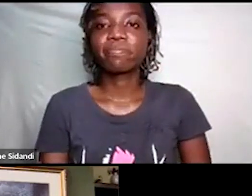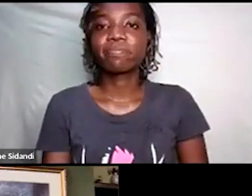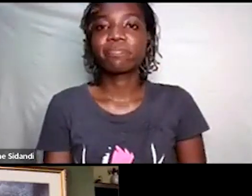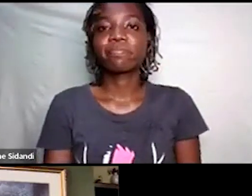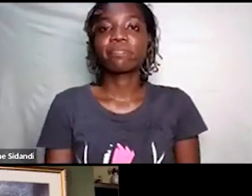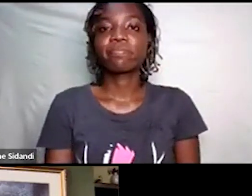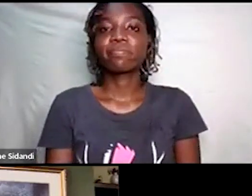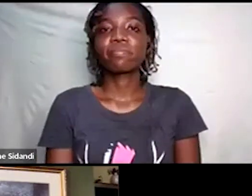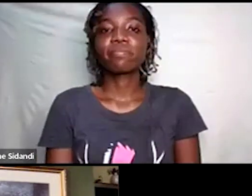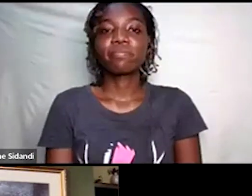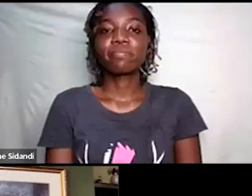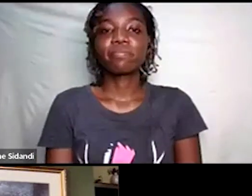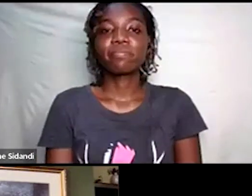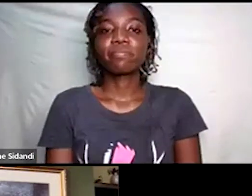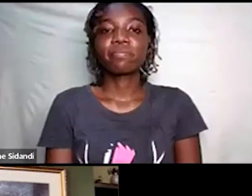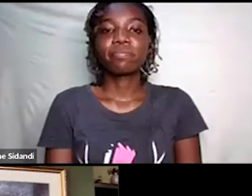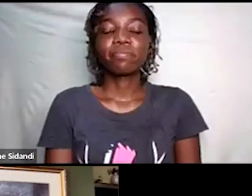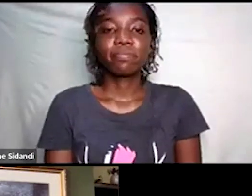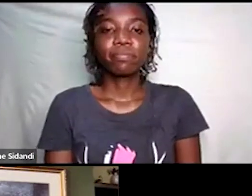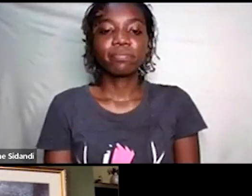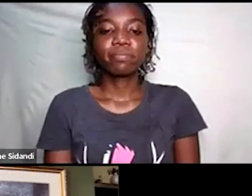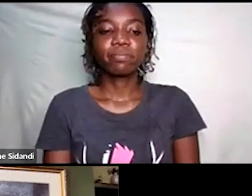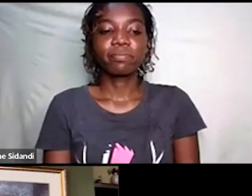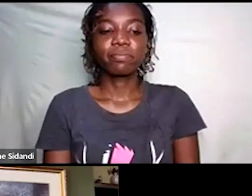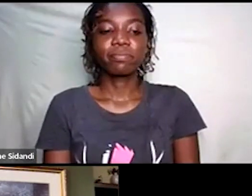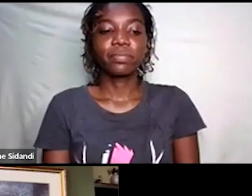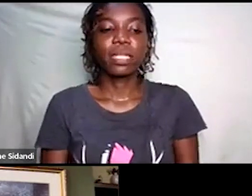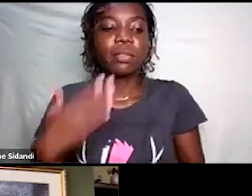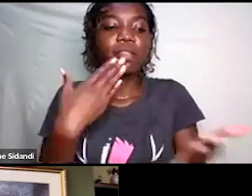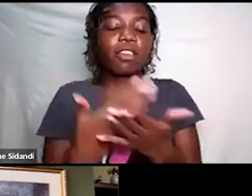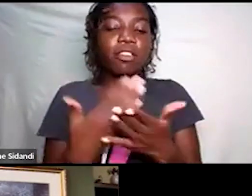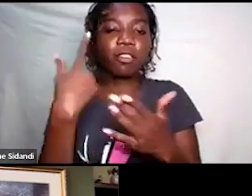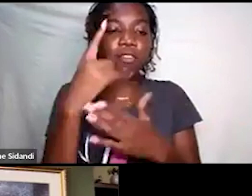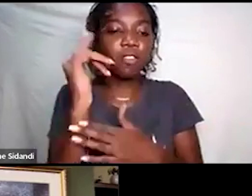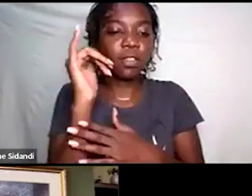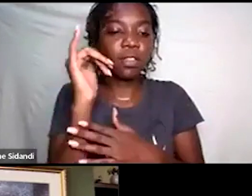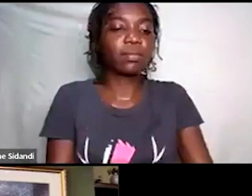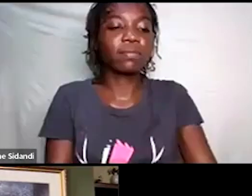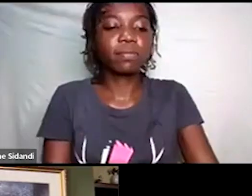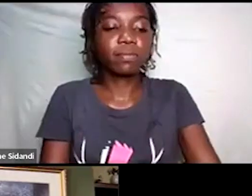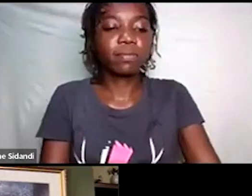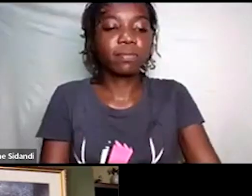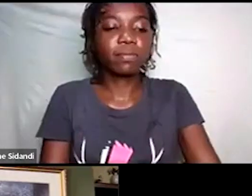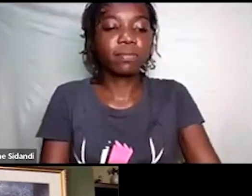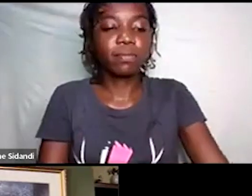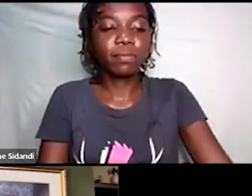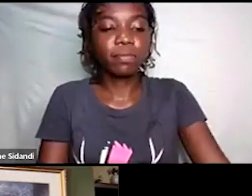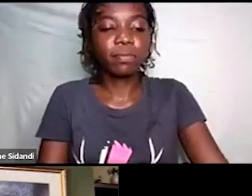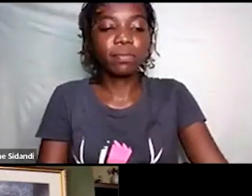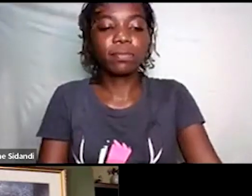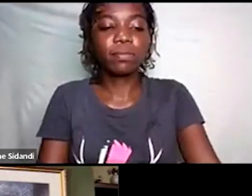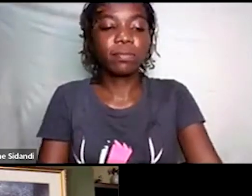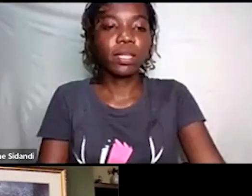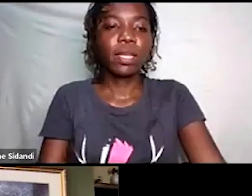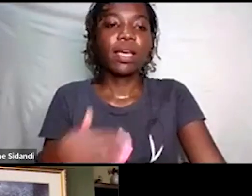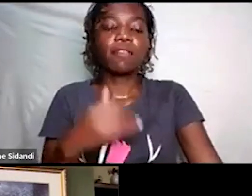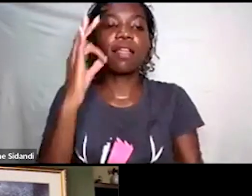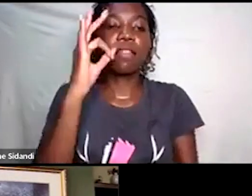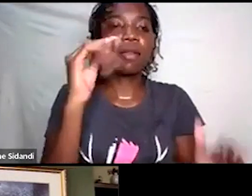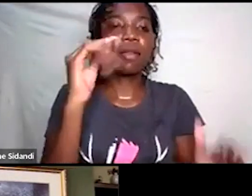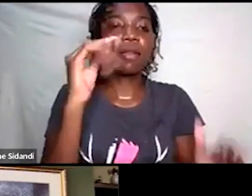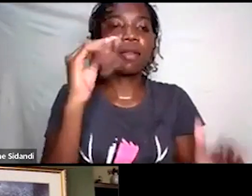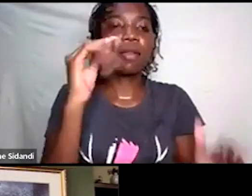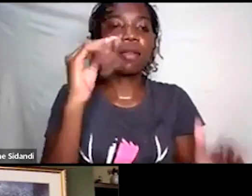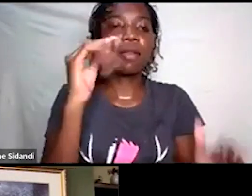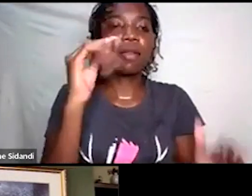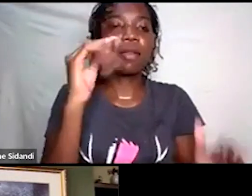Thank you for the speaker. You're welcome. 3 points. One is you need to be aware